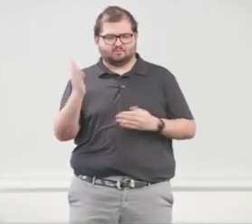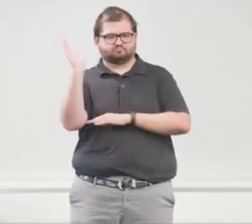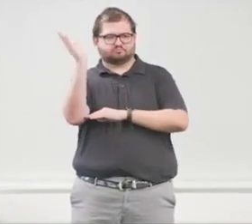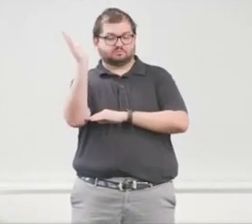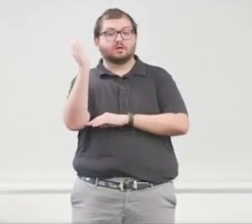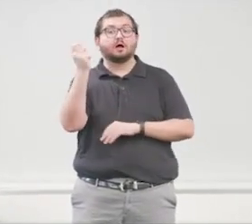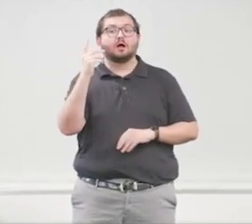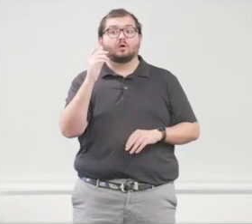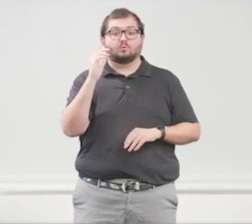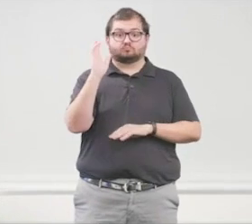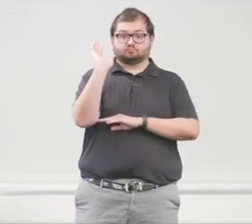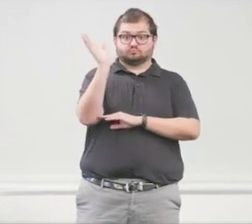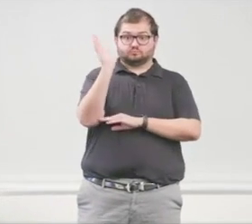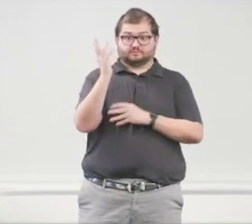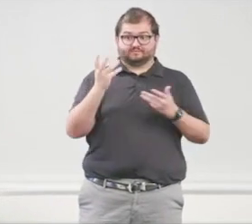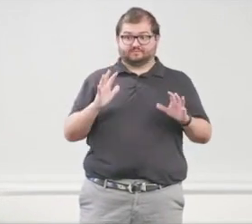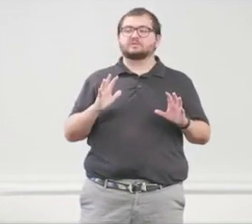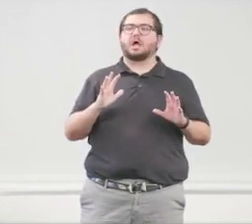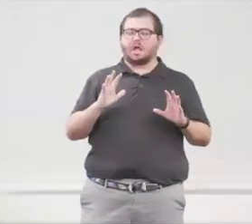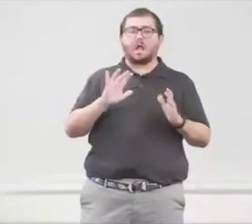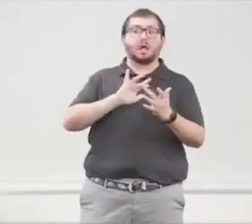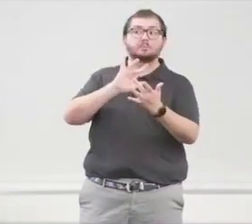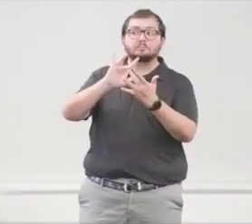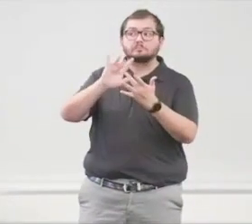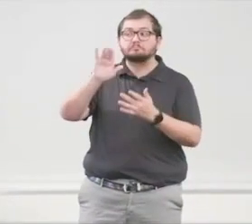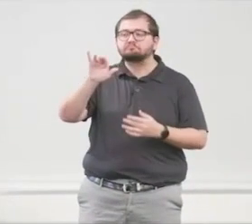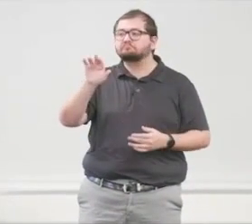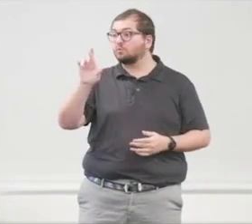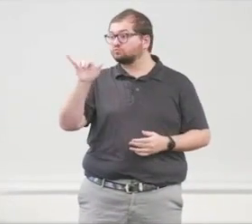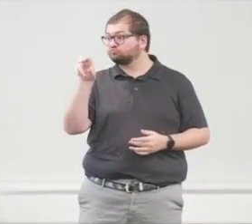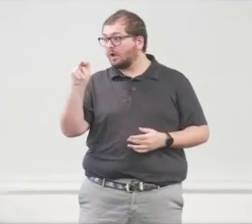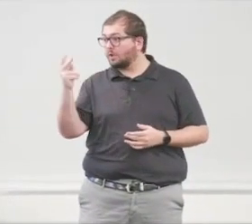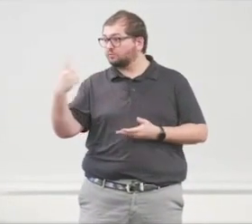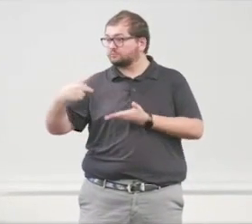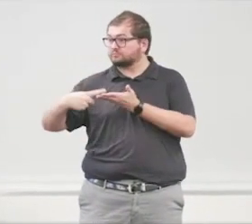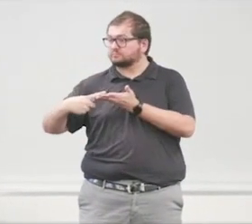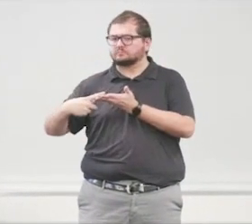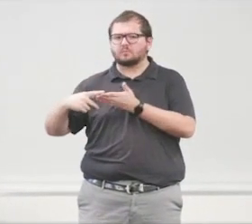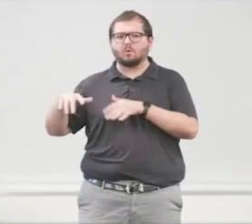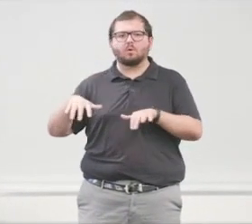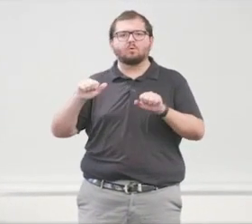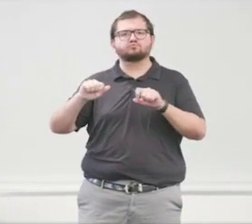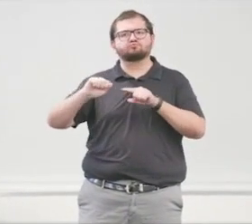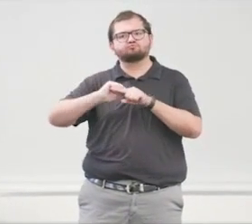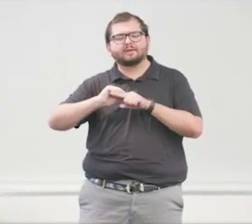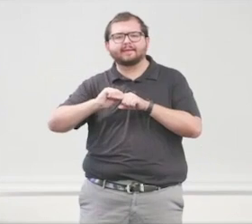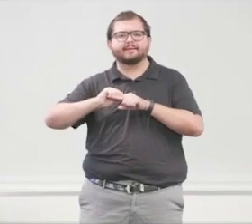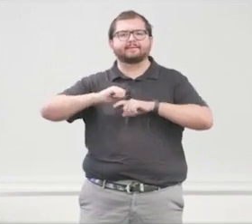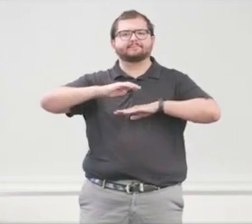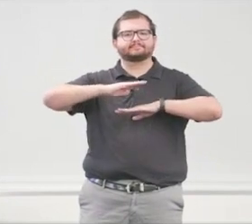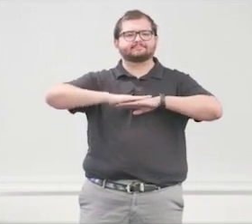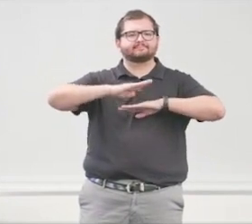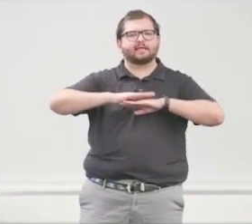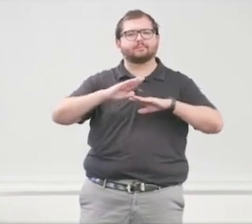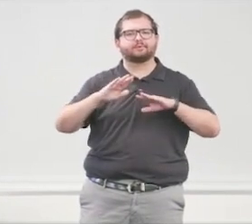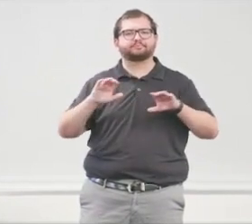presentation, I was able to reach out to them, connect with Ryan, and we did a series of training and tabletop exercises